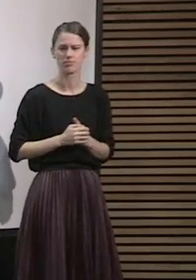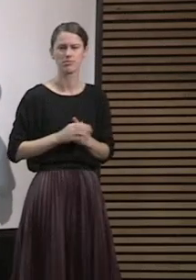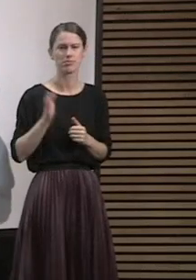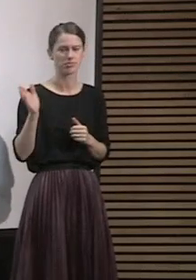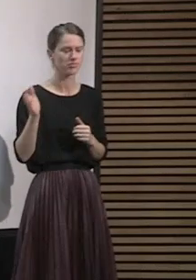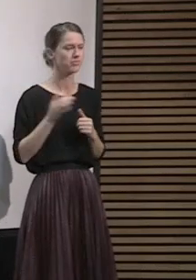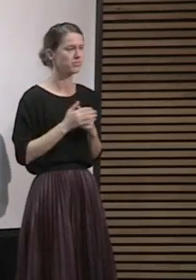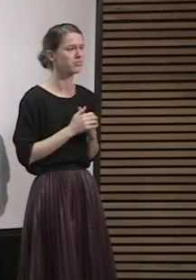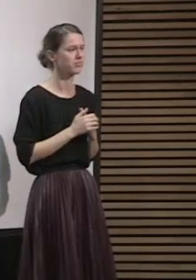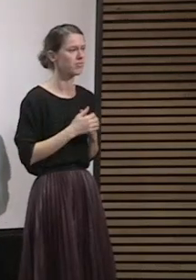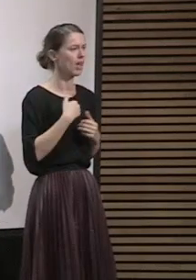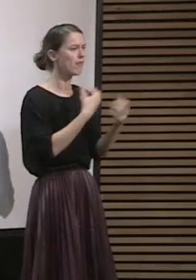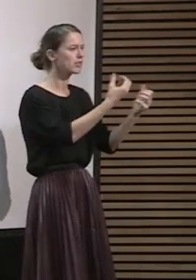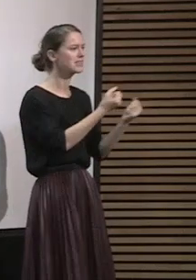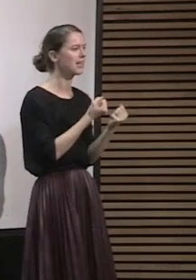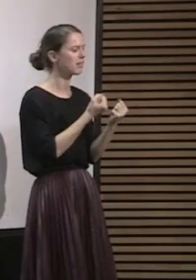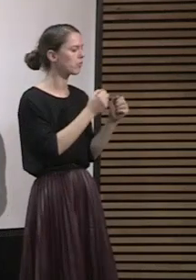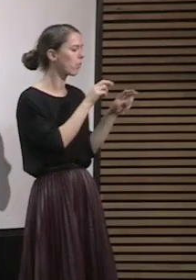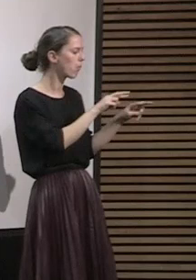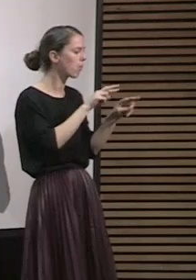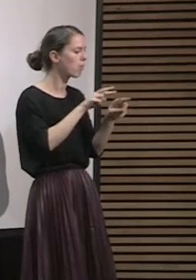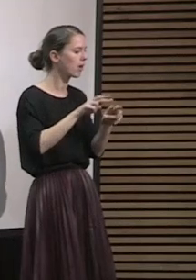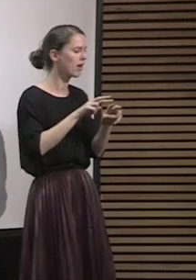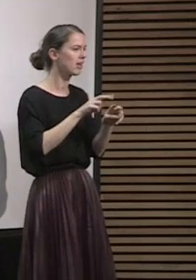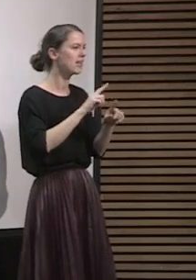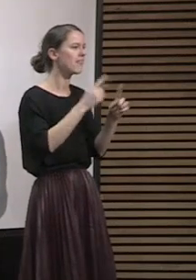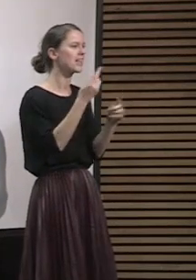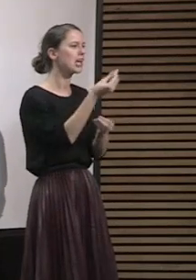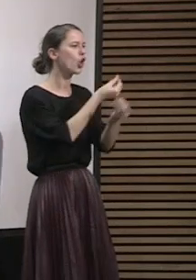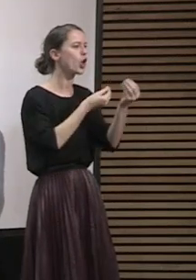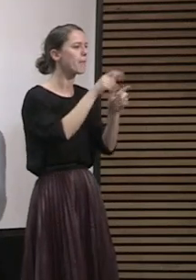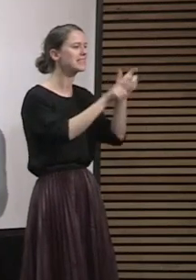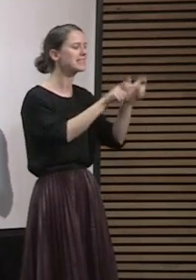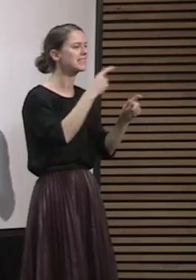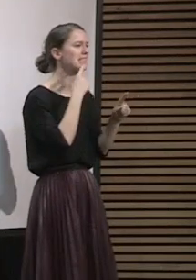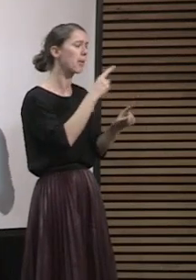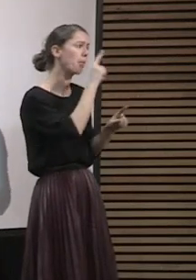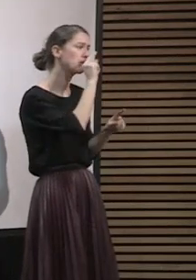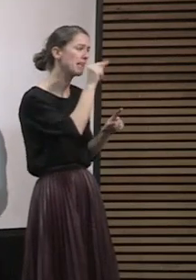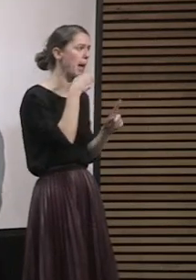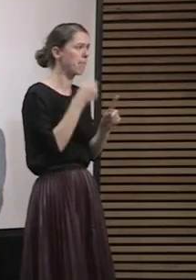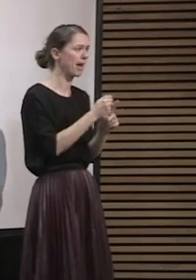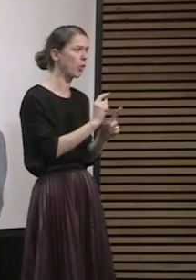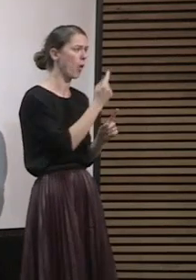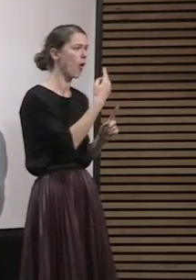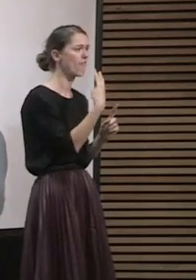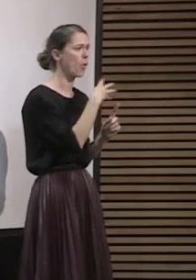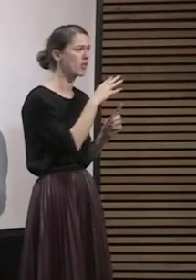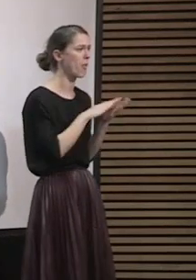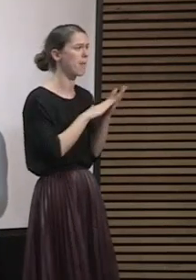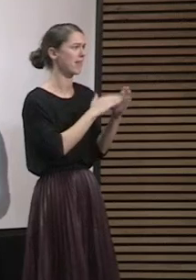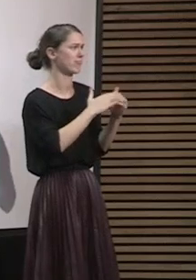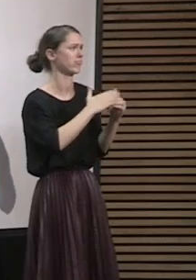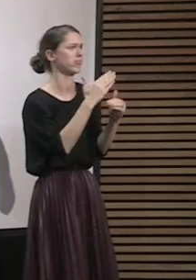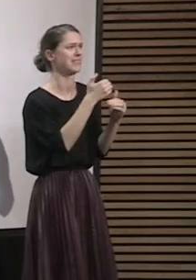of economists talking about the hit on Auckland being somewhere between $400 million through to up